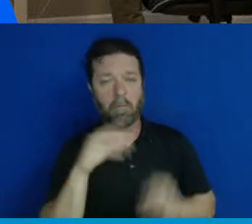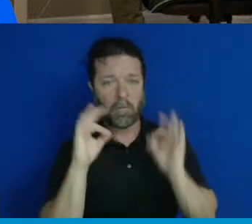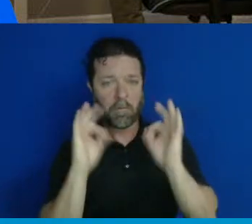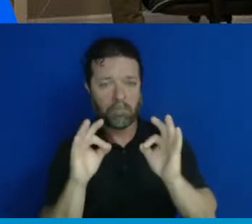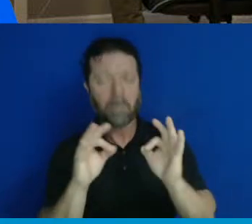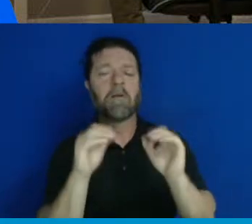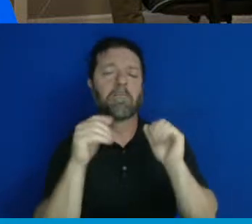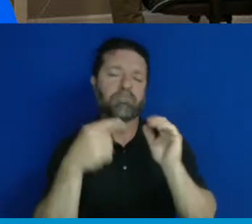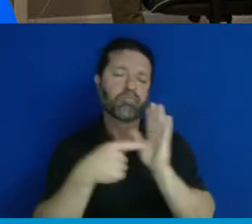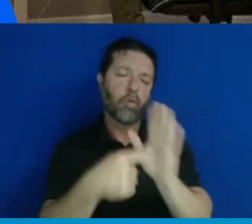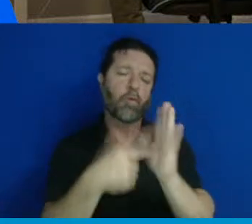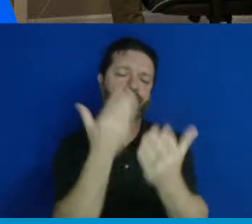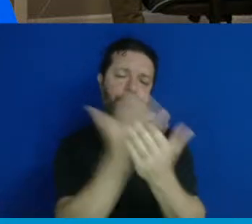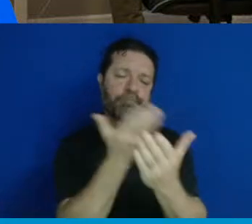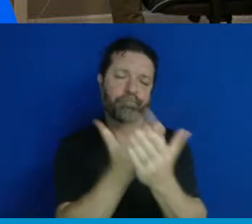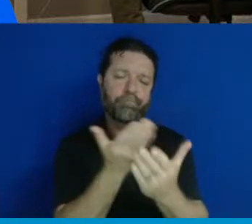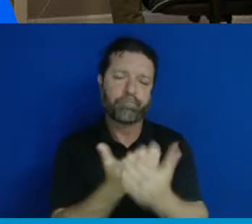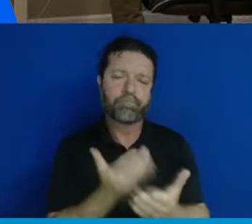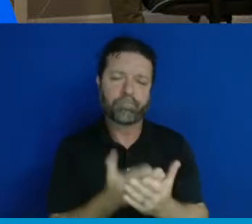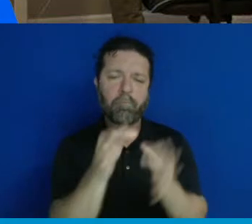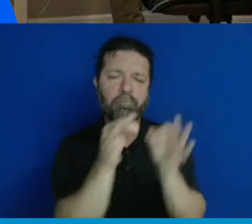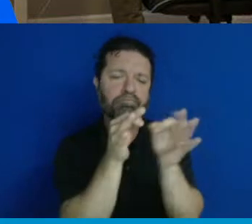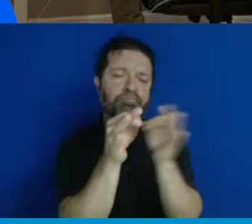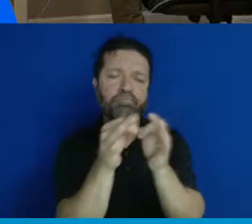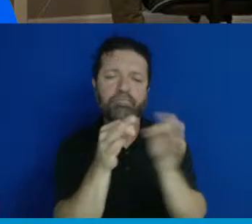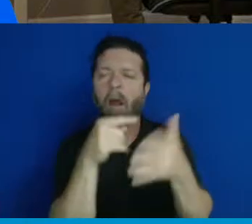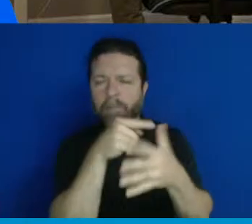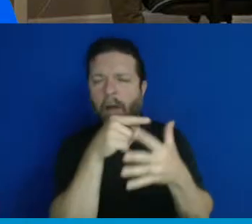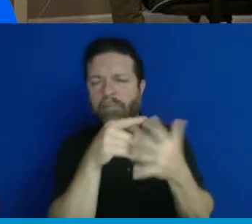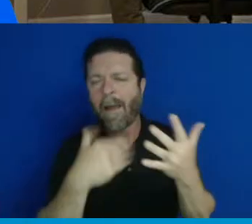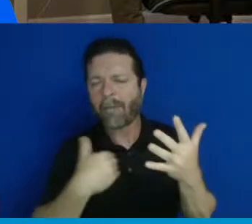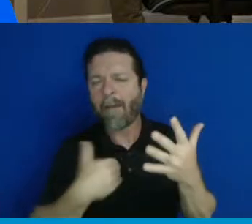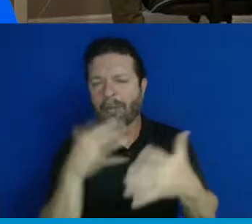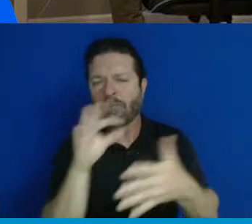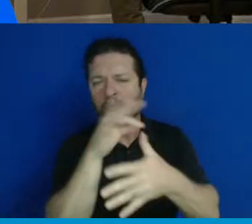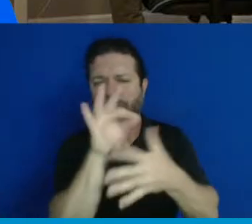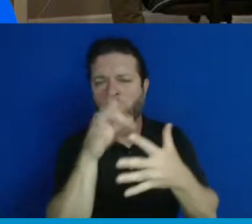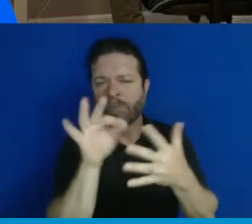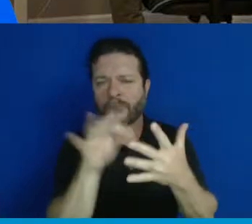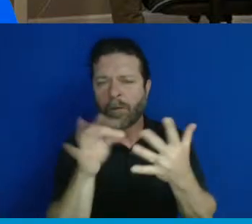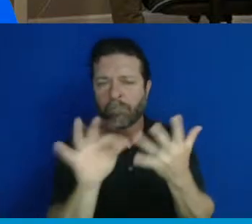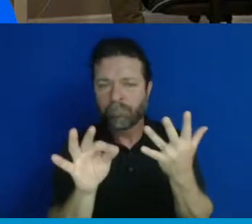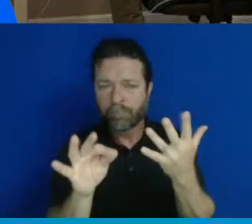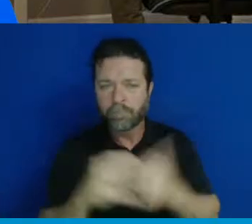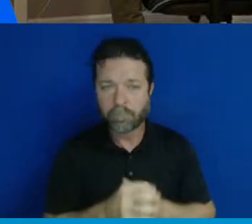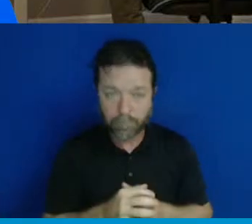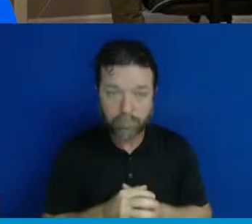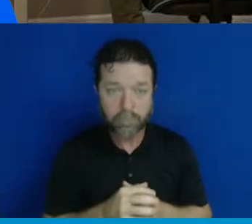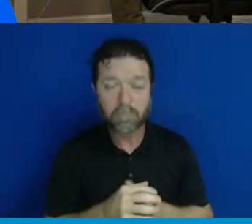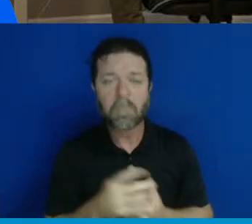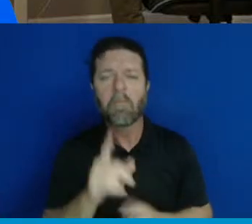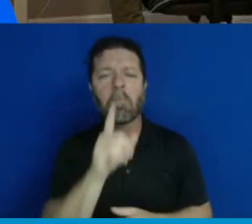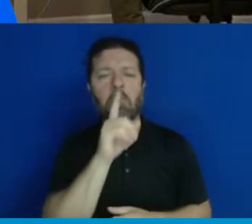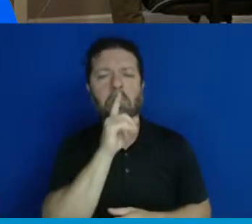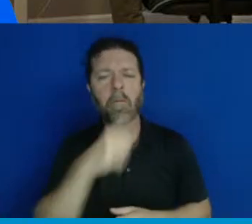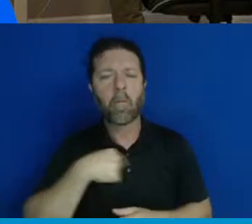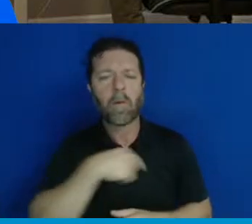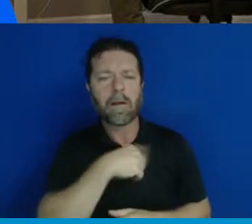And if in the initial video you do not show everything, we do communicate with you through